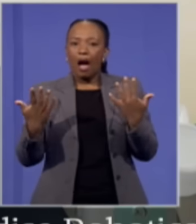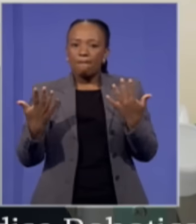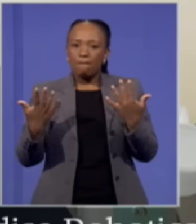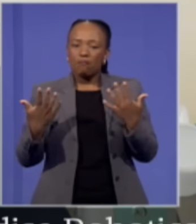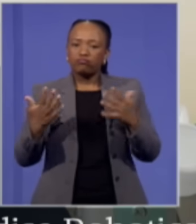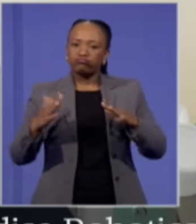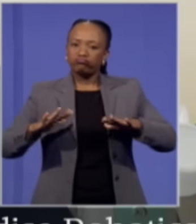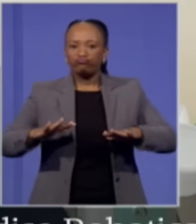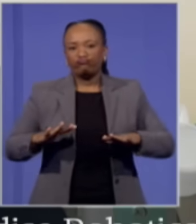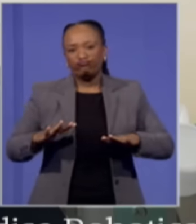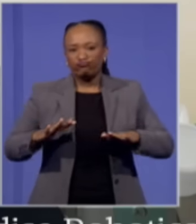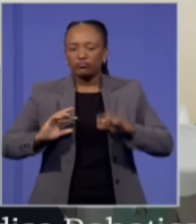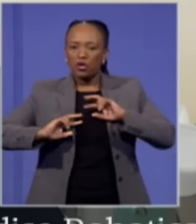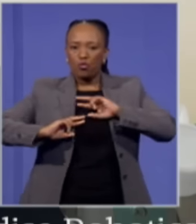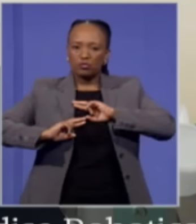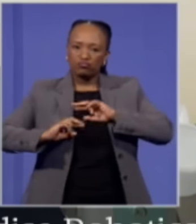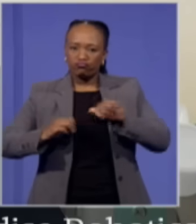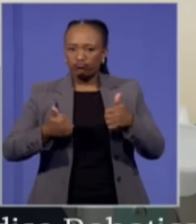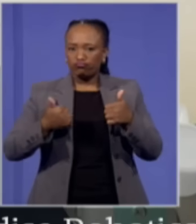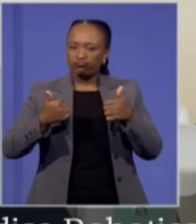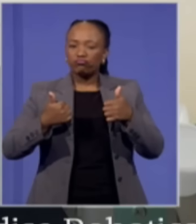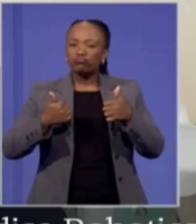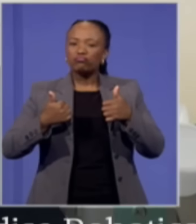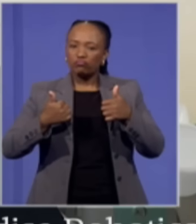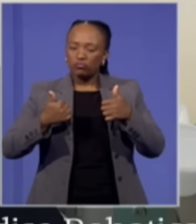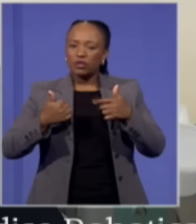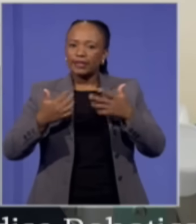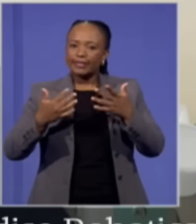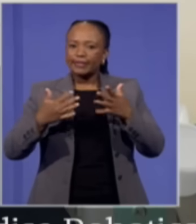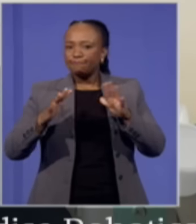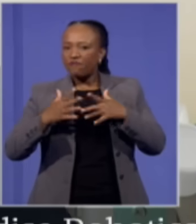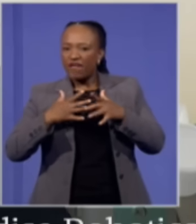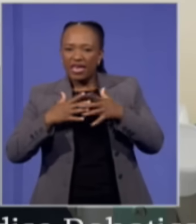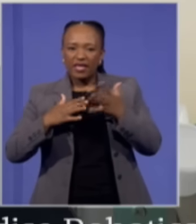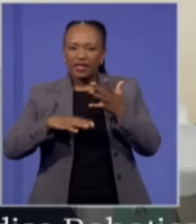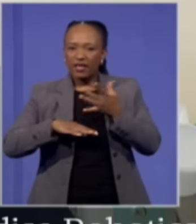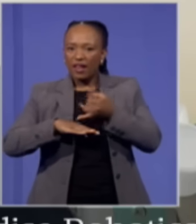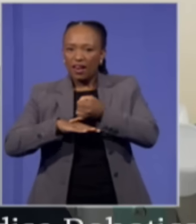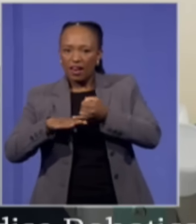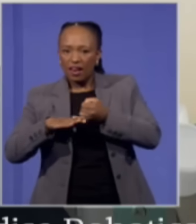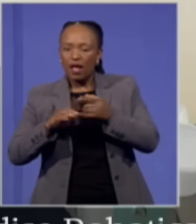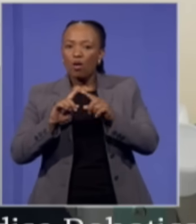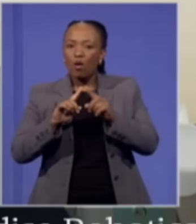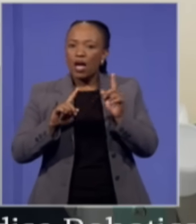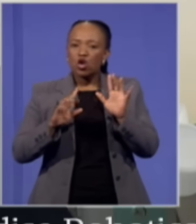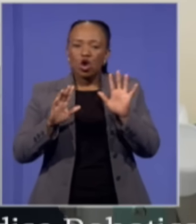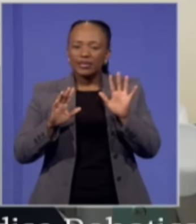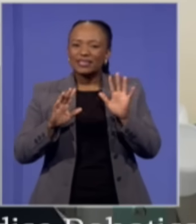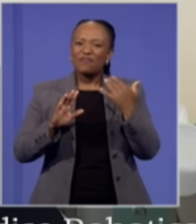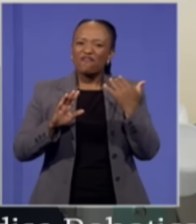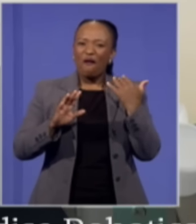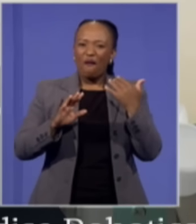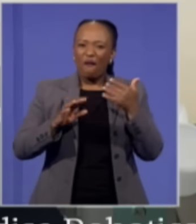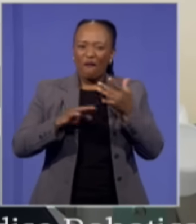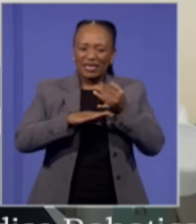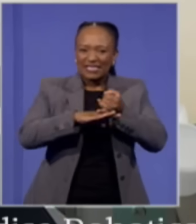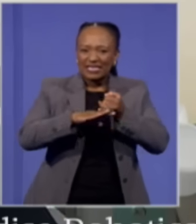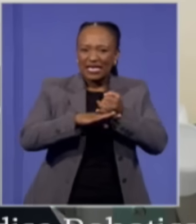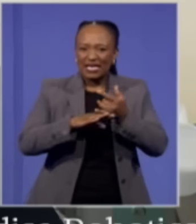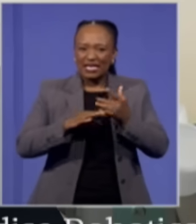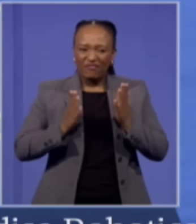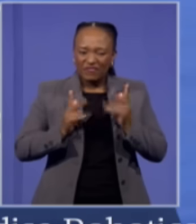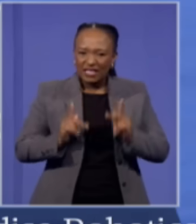the console, and surgery or surgeon fatigue is much less if we compare it to open surgery or